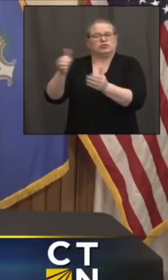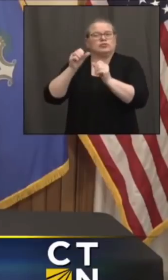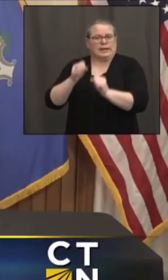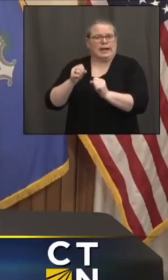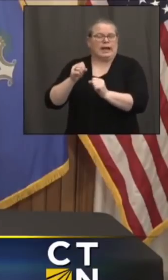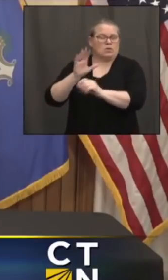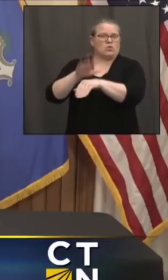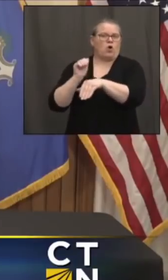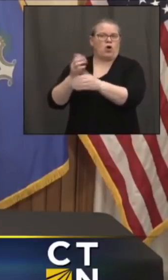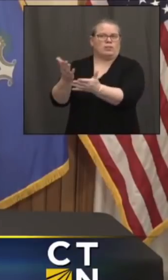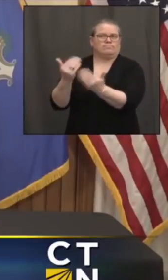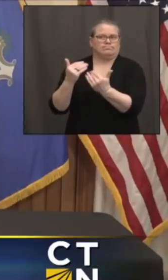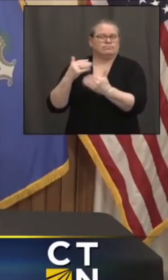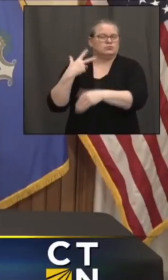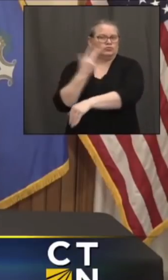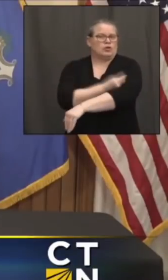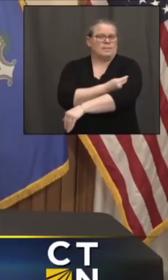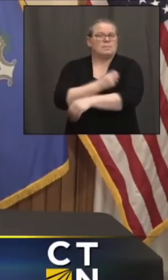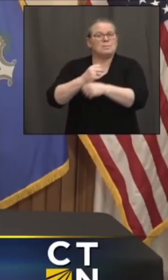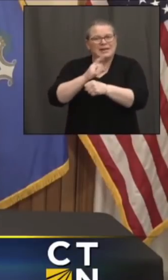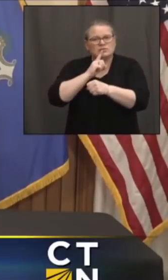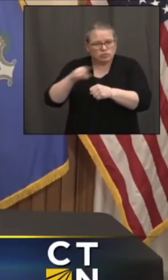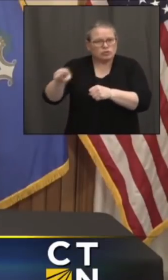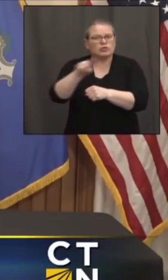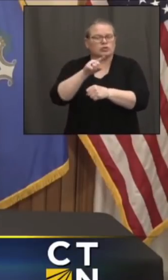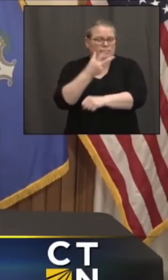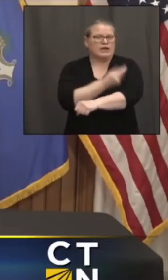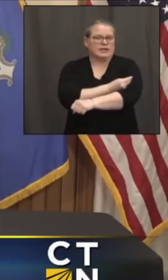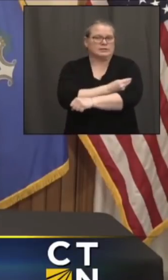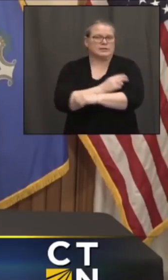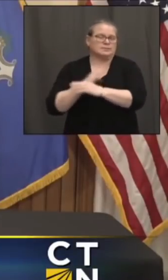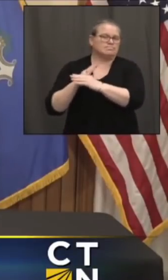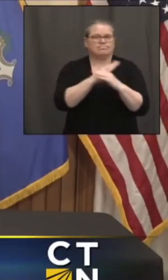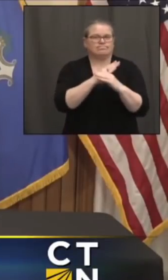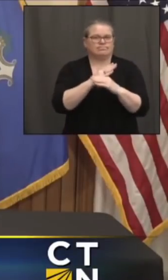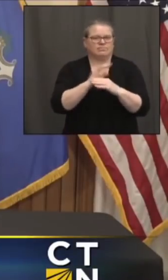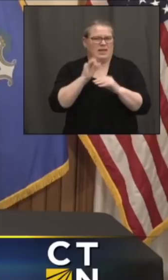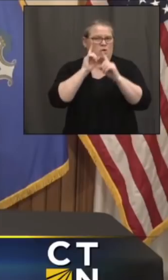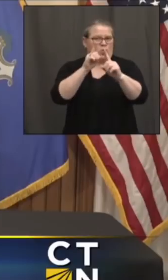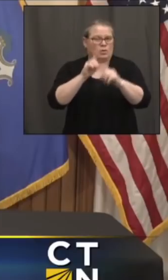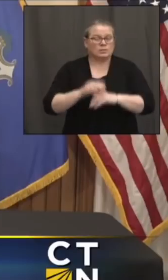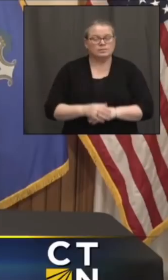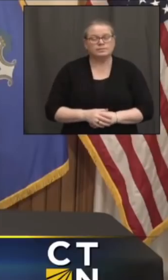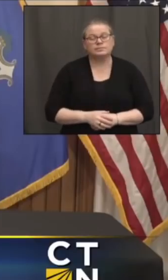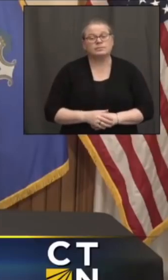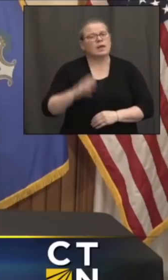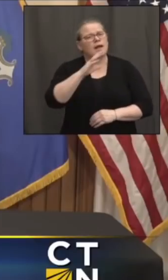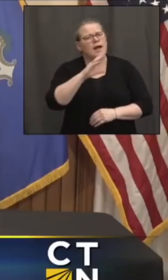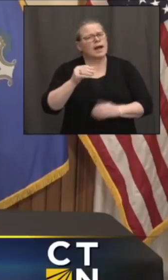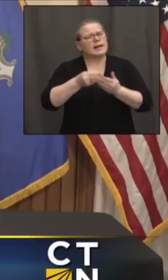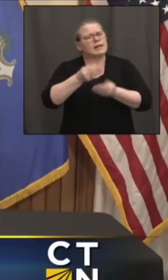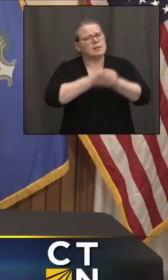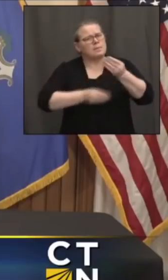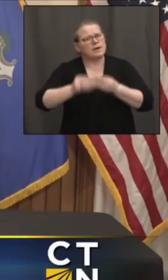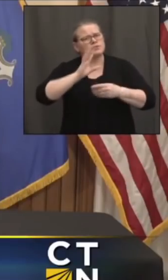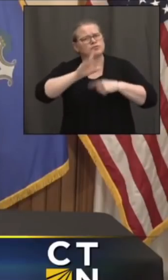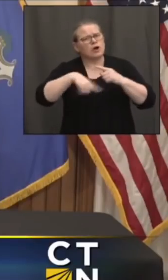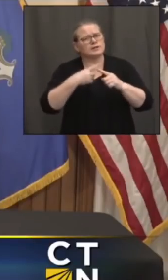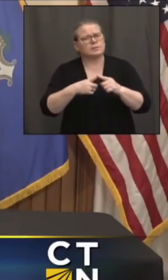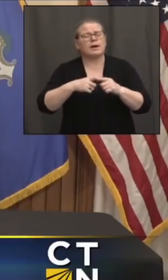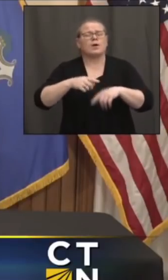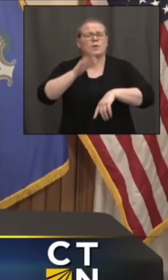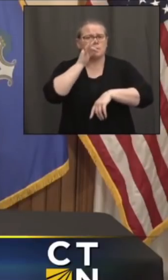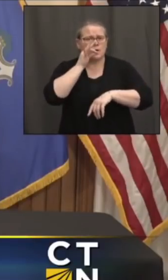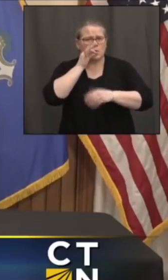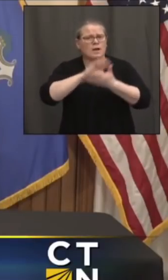Thank you. And then the biggest revenue drivers in the budget, legalizing marijuana in sports betting. Can you talk about how much money is expected